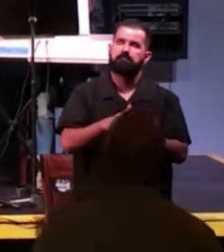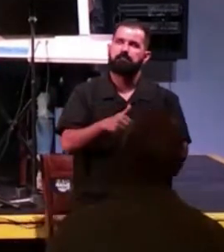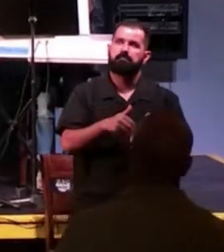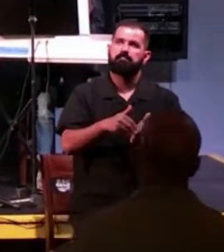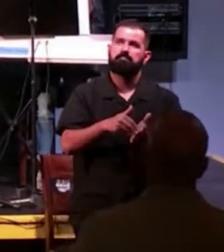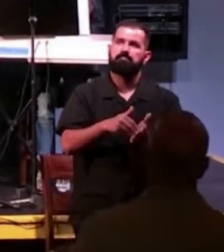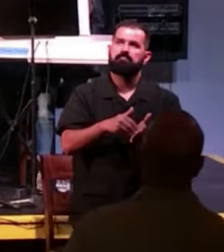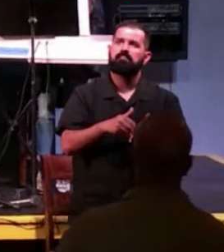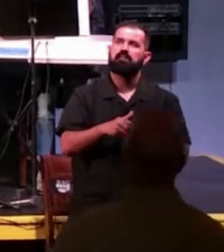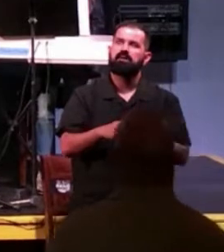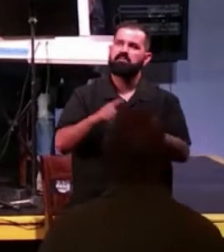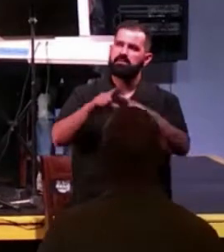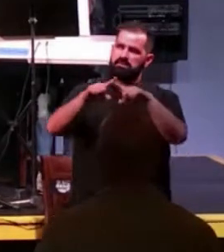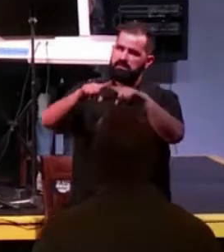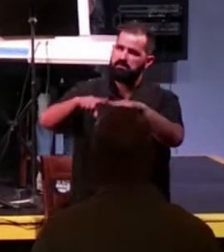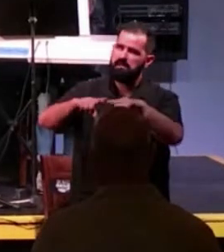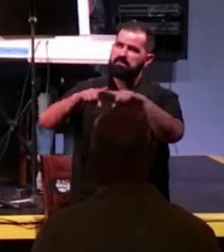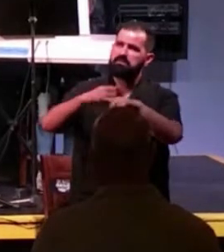and rest upon you.